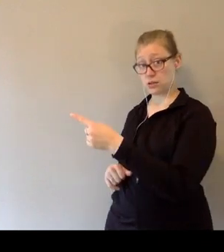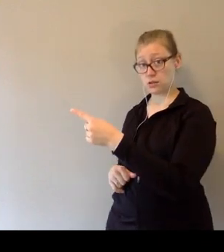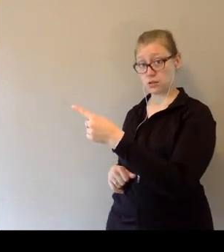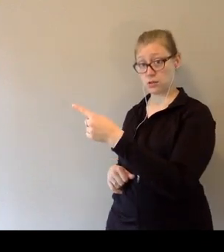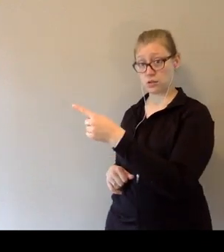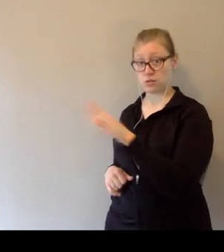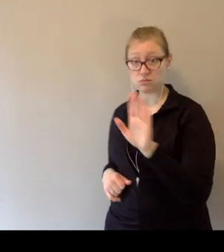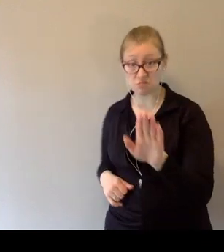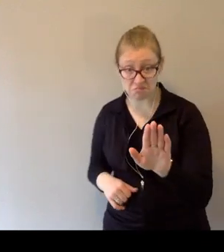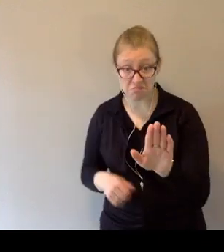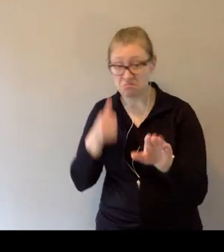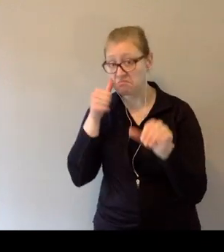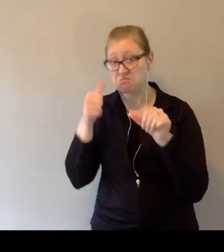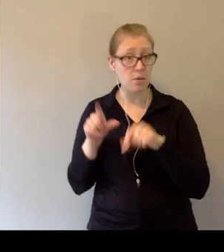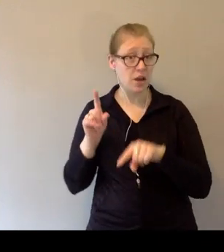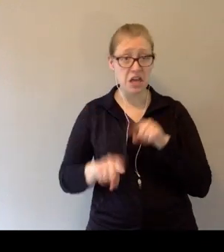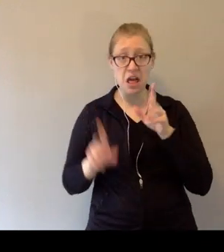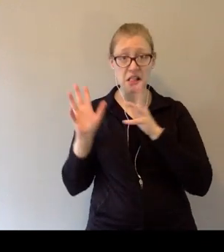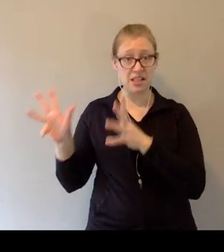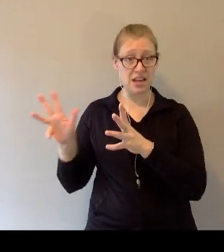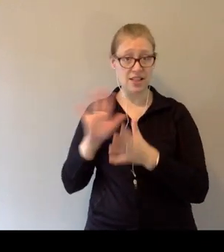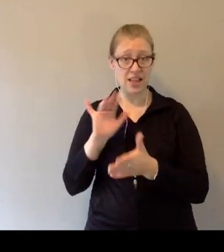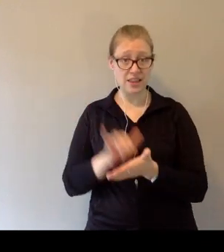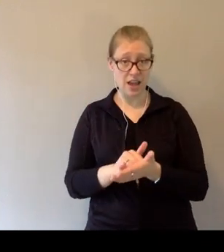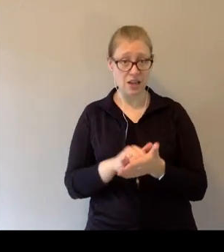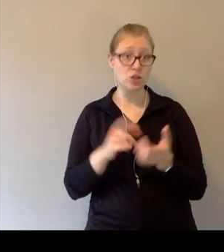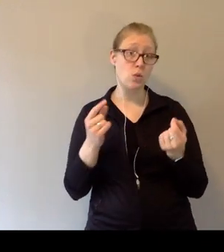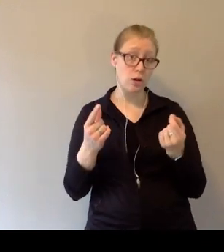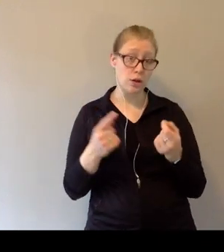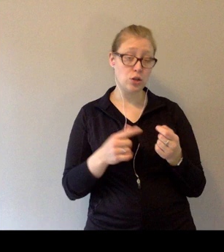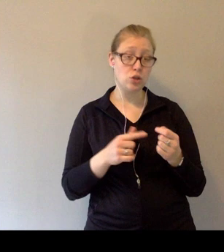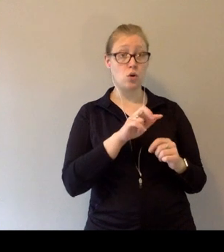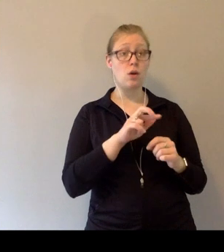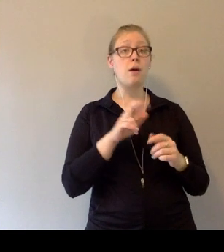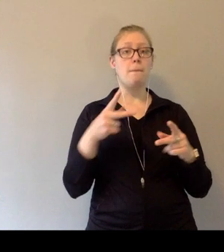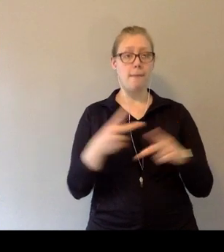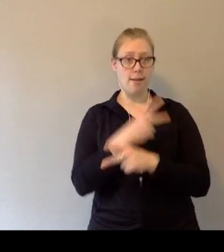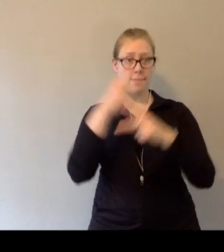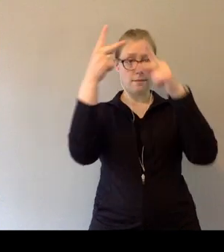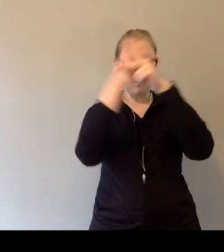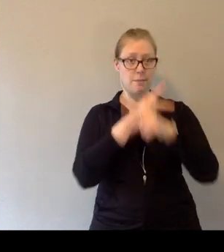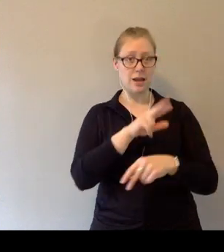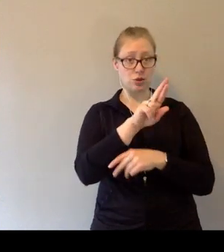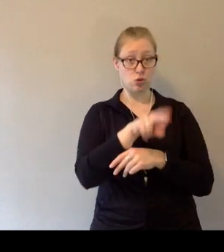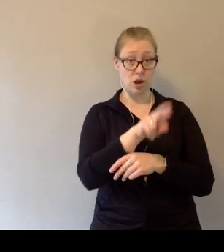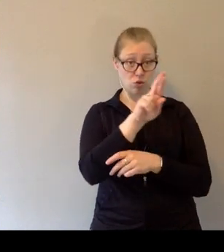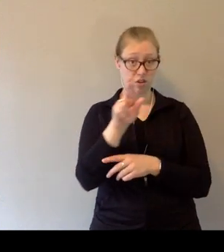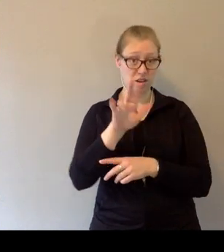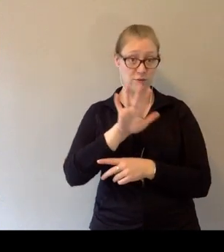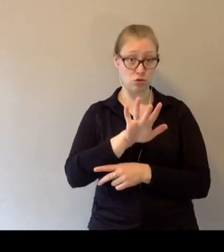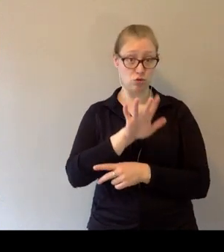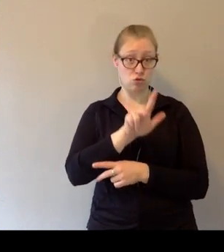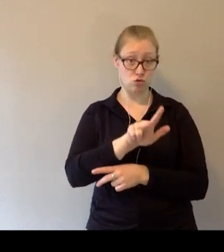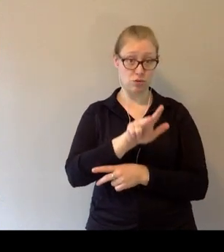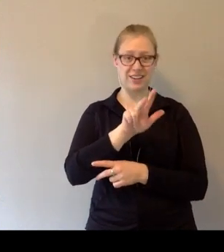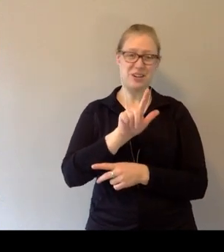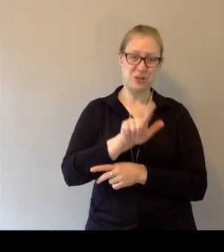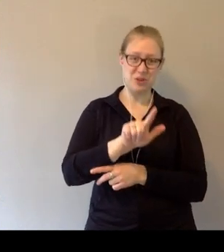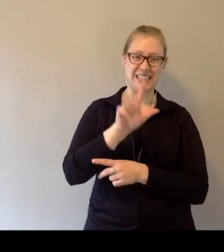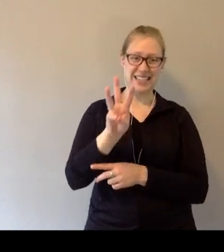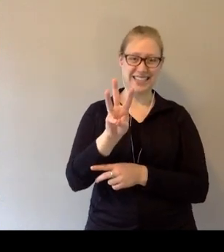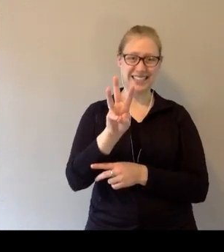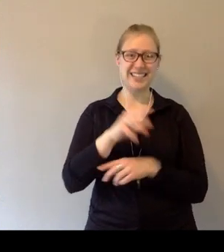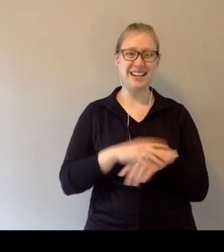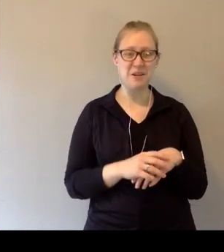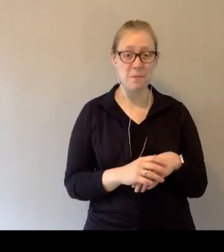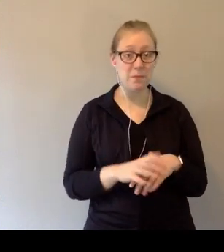Now we don't want to leave it like that. So remember, we're going to multiply by square root of 26 with the square root of 26. And the answer we're going to write